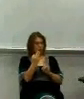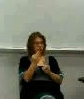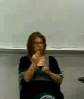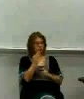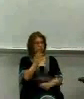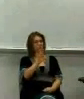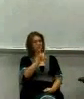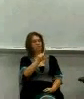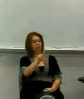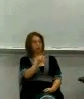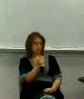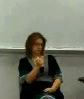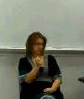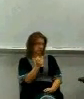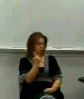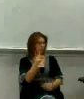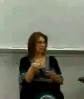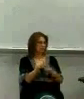fluxes.